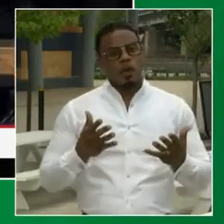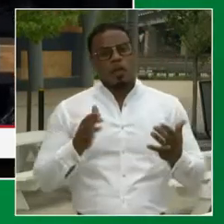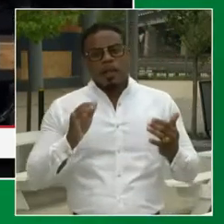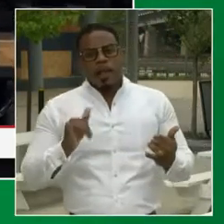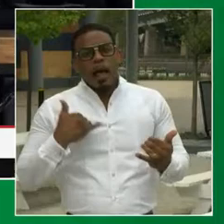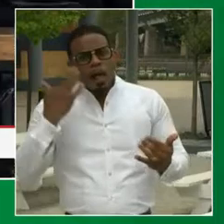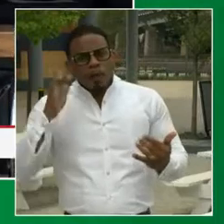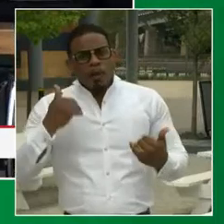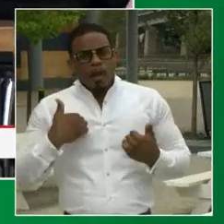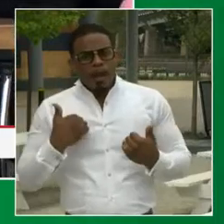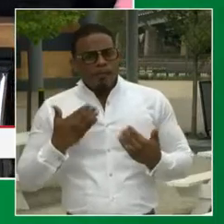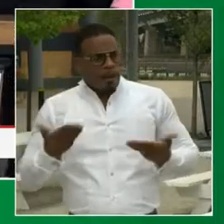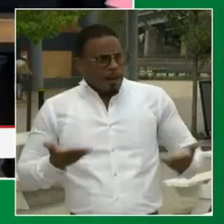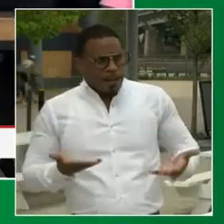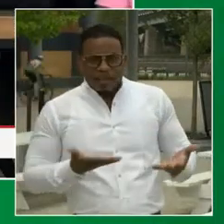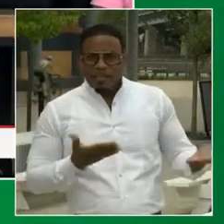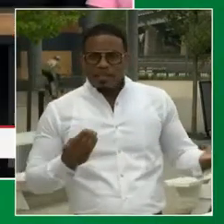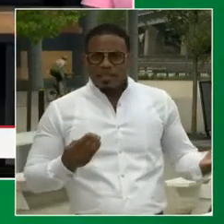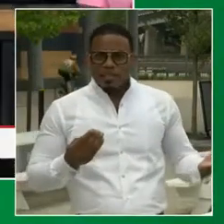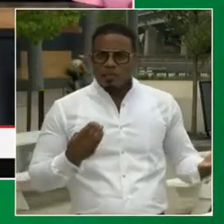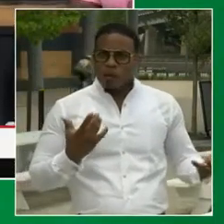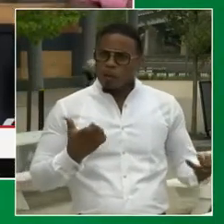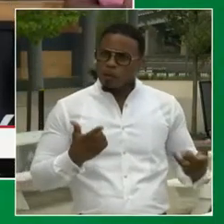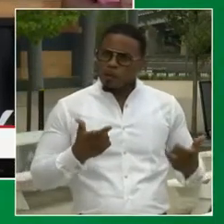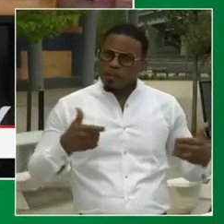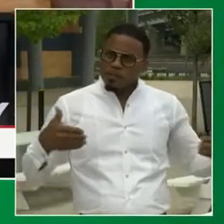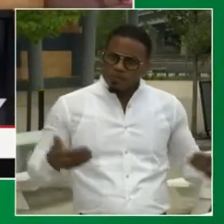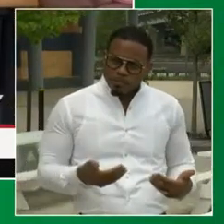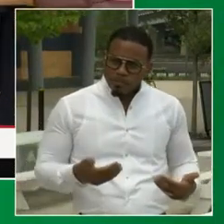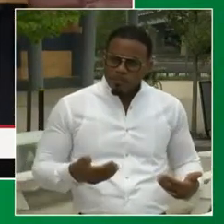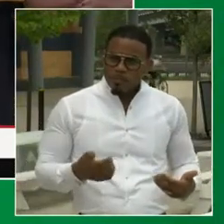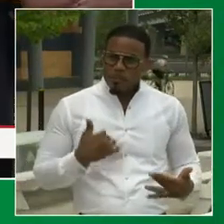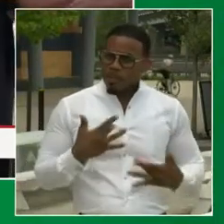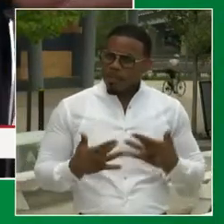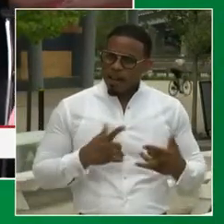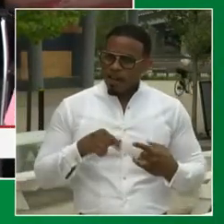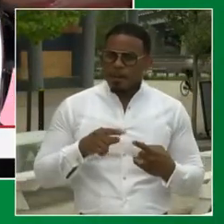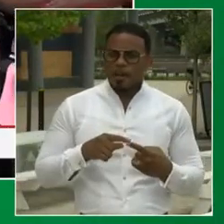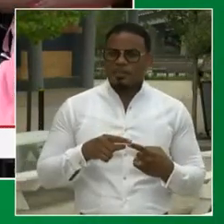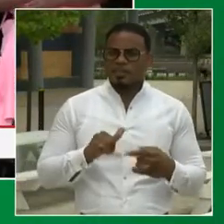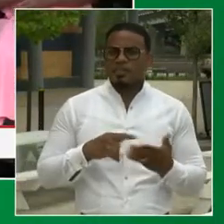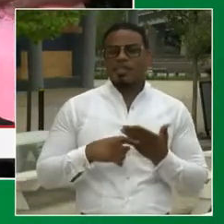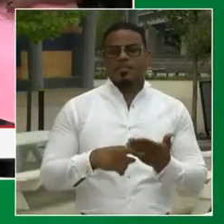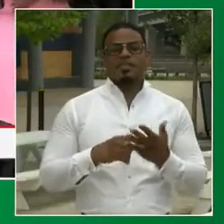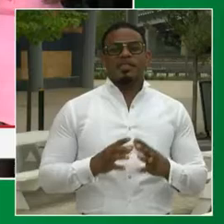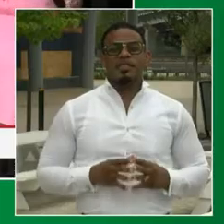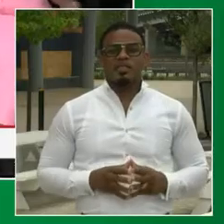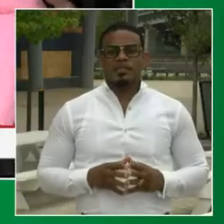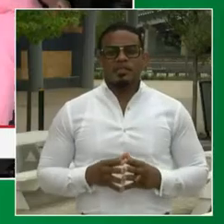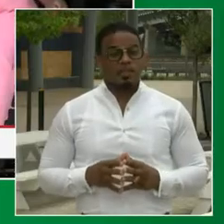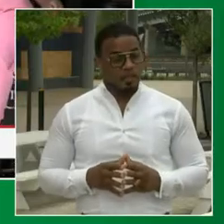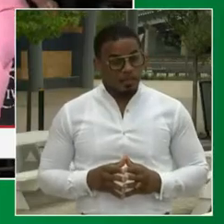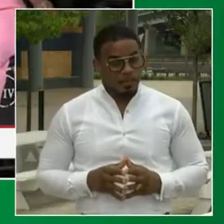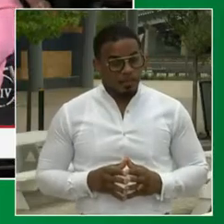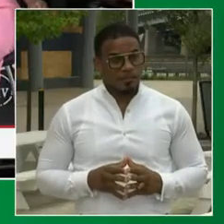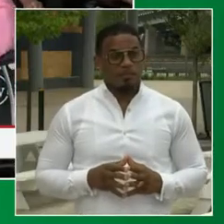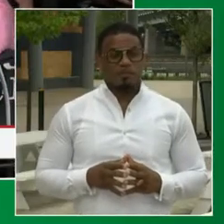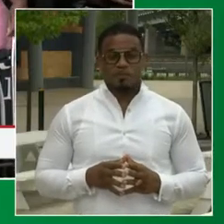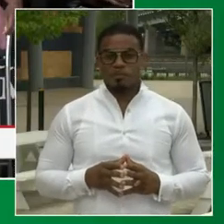that, I know we have our guests and want to do a quick introduction. I'm excited about this conversation. And